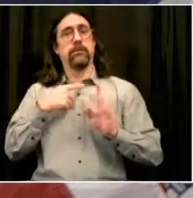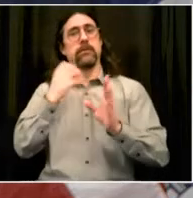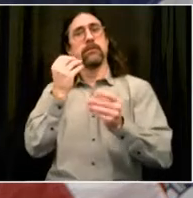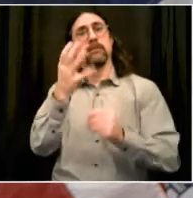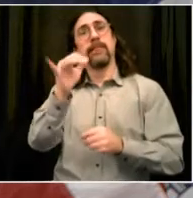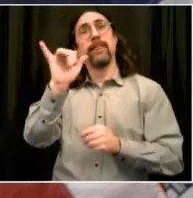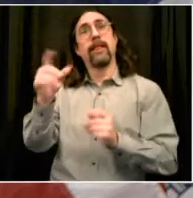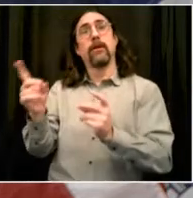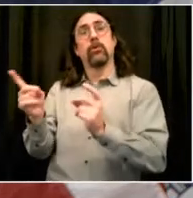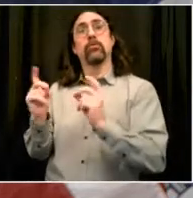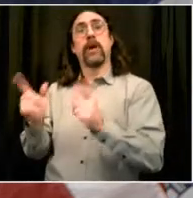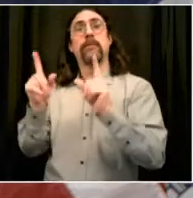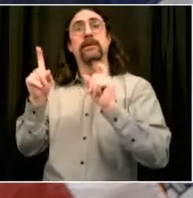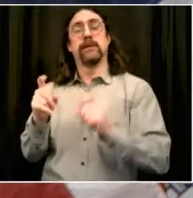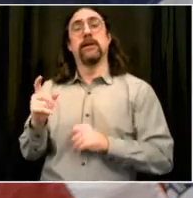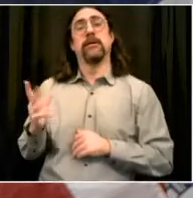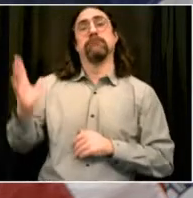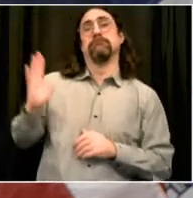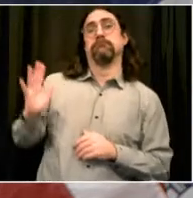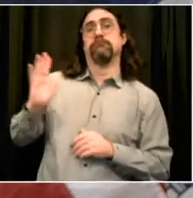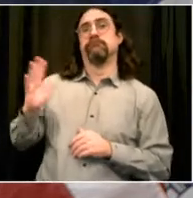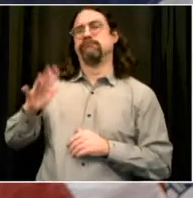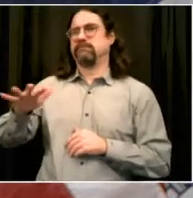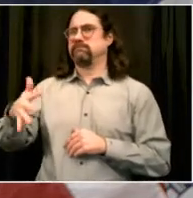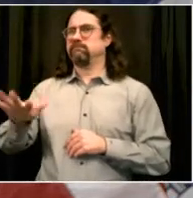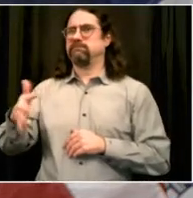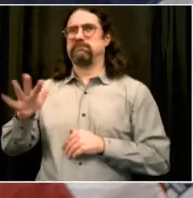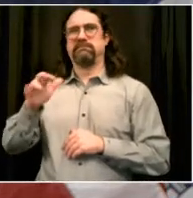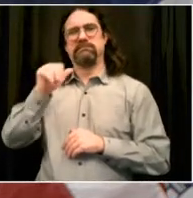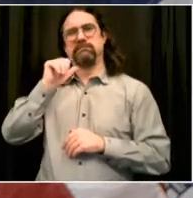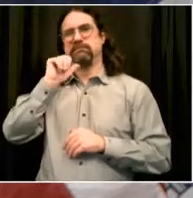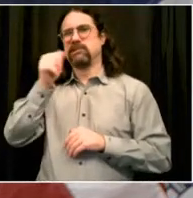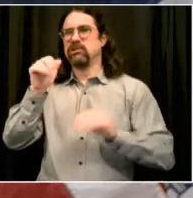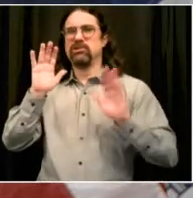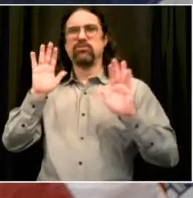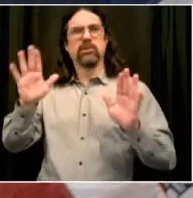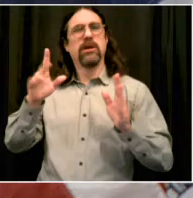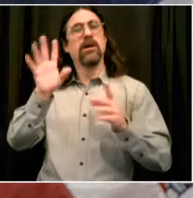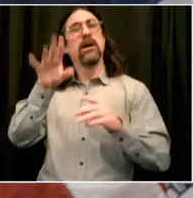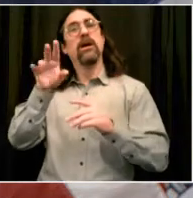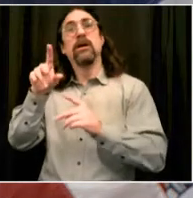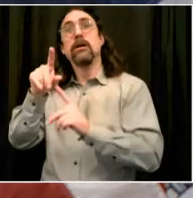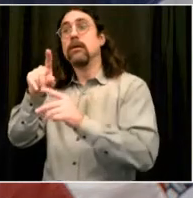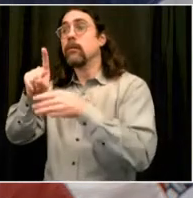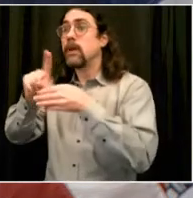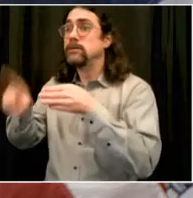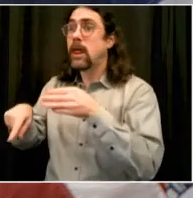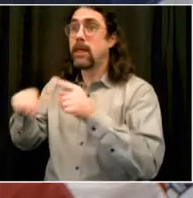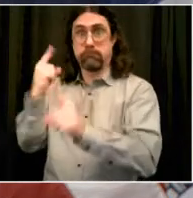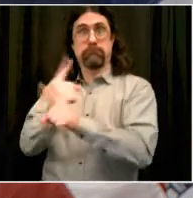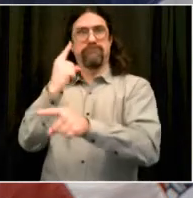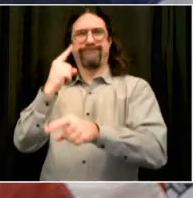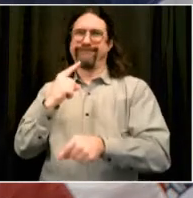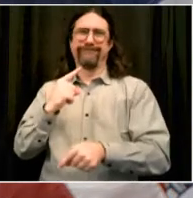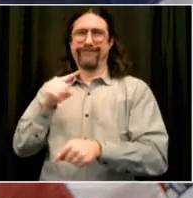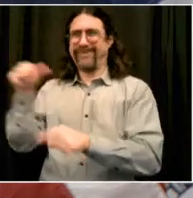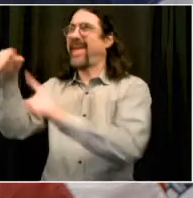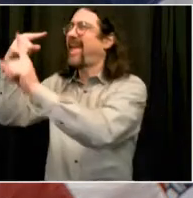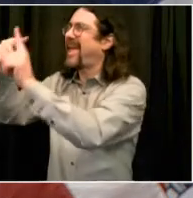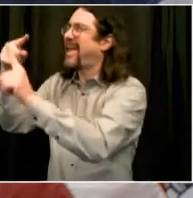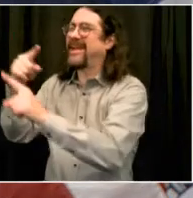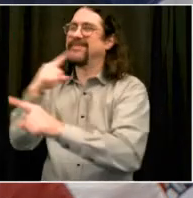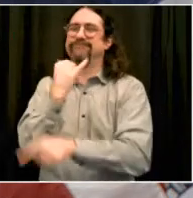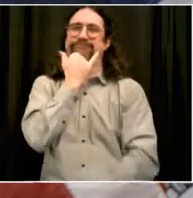make sure that both the accuracy levels were there and also they weren't being used as intensely until